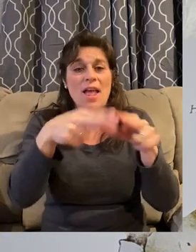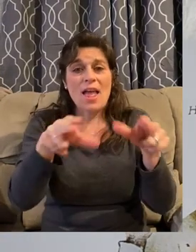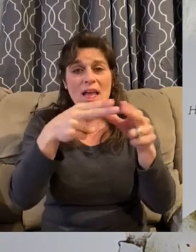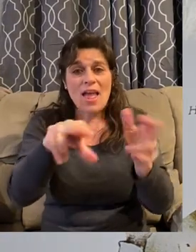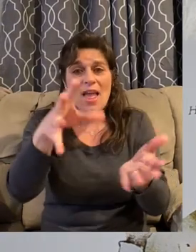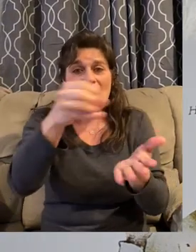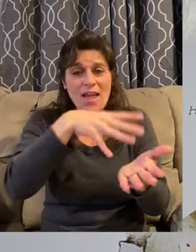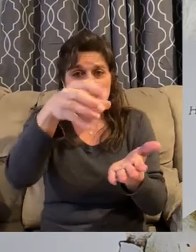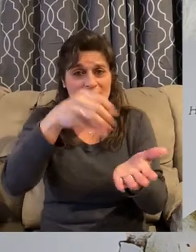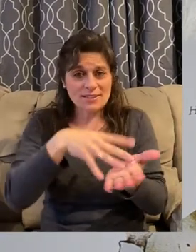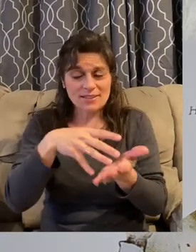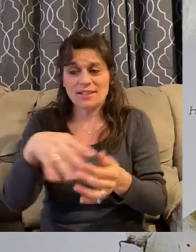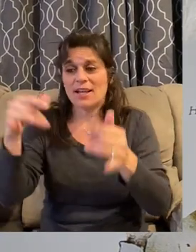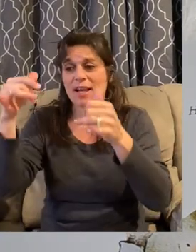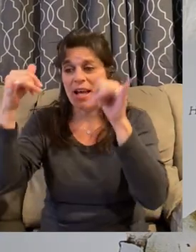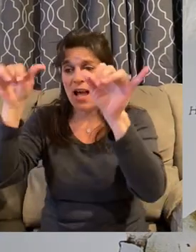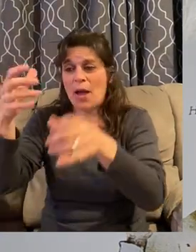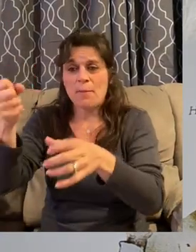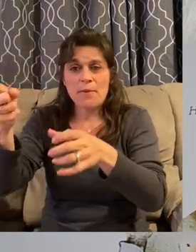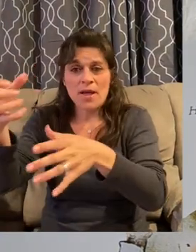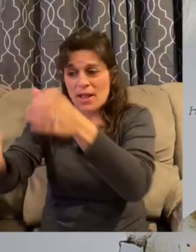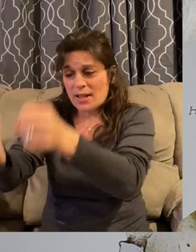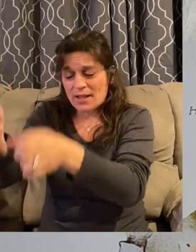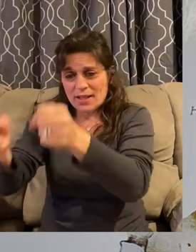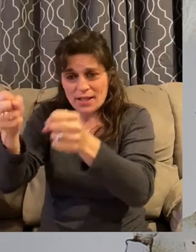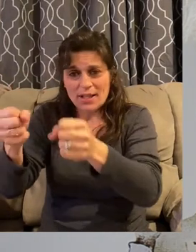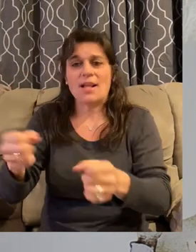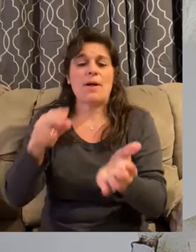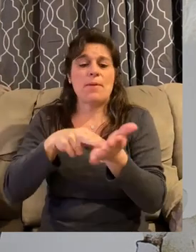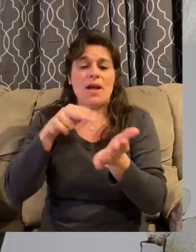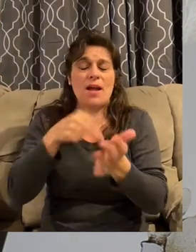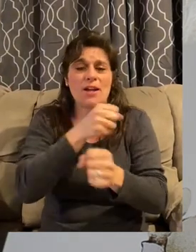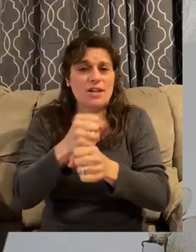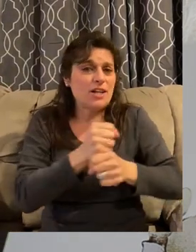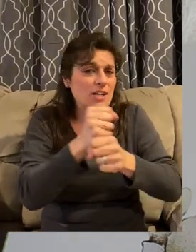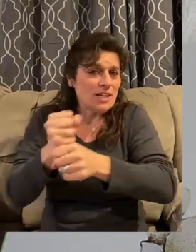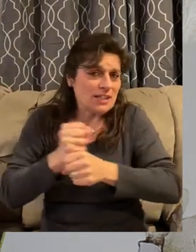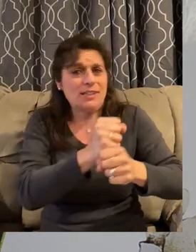He gathered. He milked, he churned,